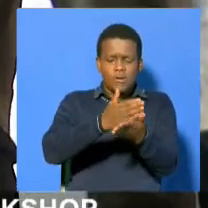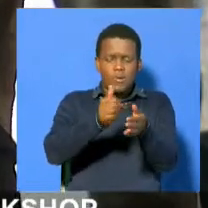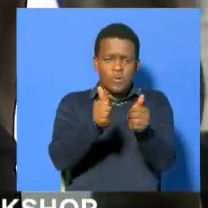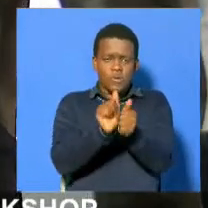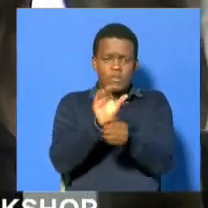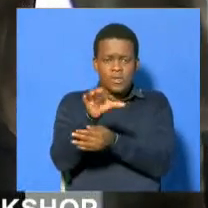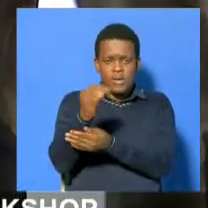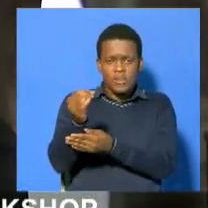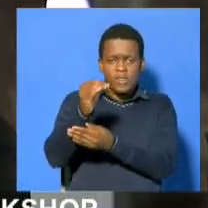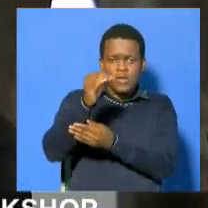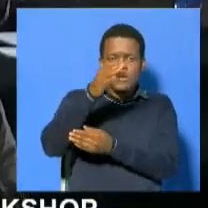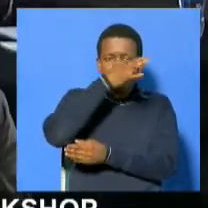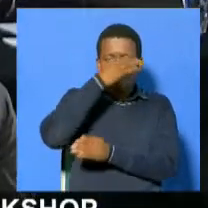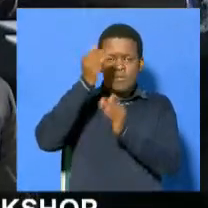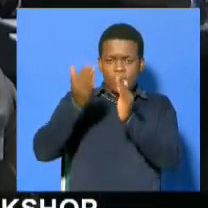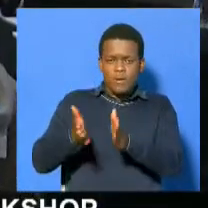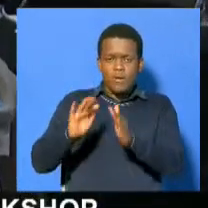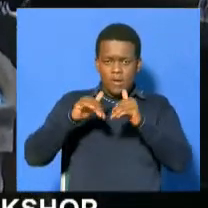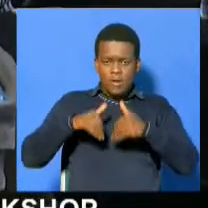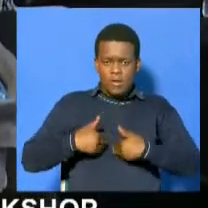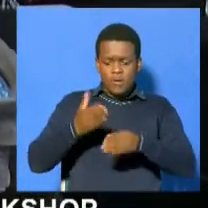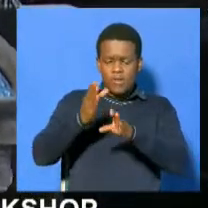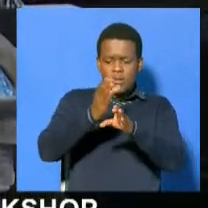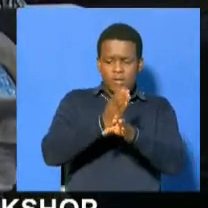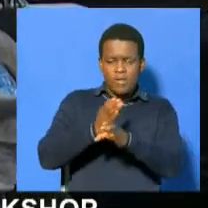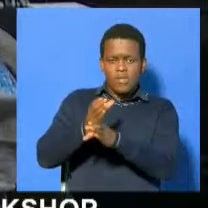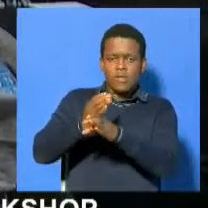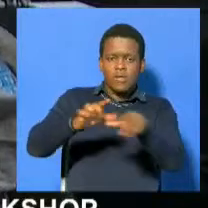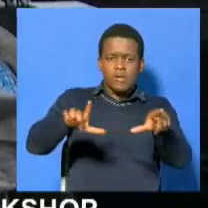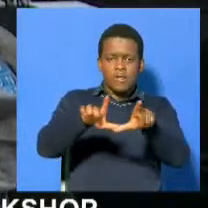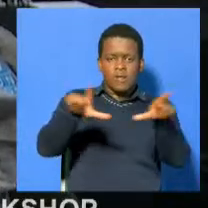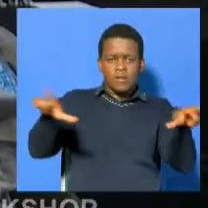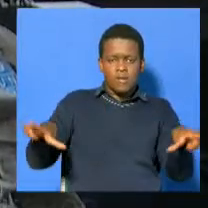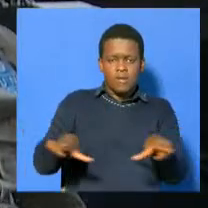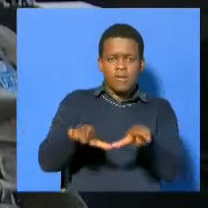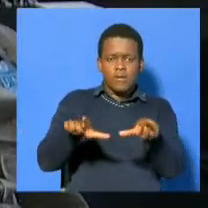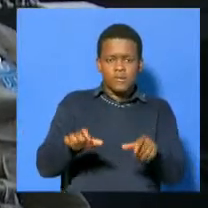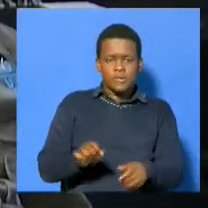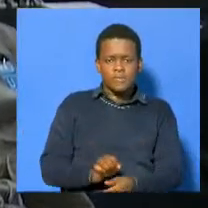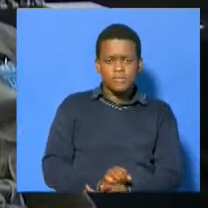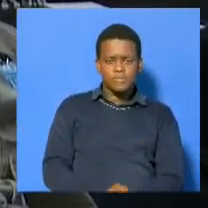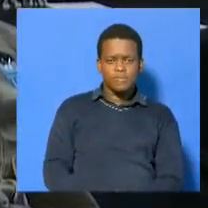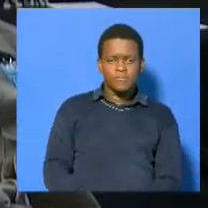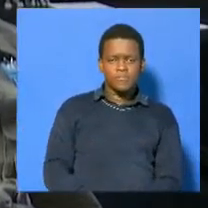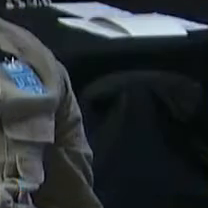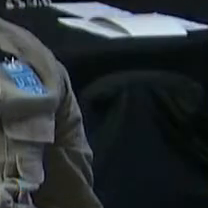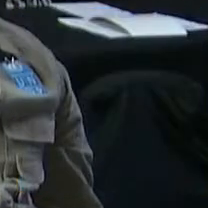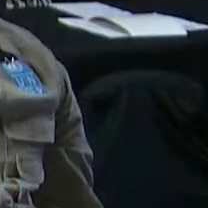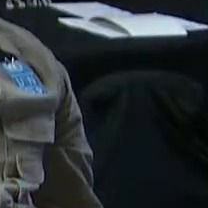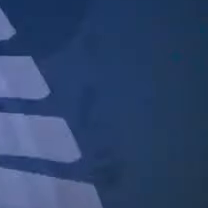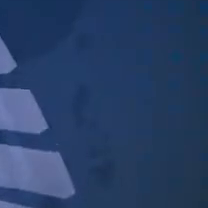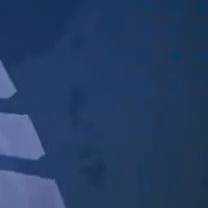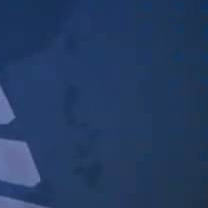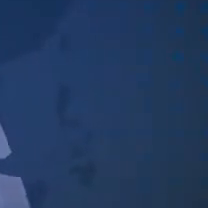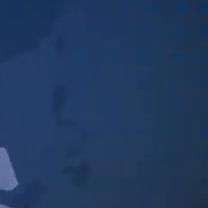to take care of grazing land. Lesego Mokwaisi, BTV News, Khantsi.